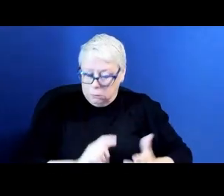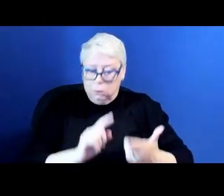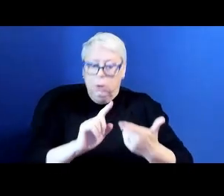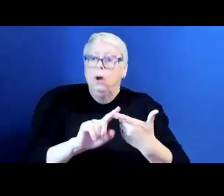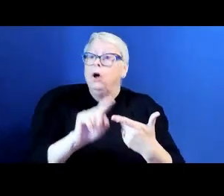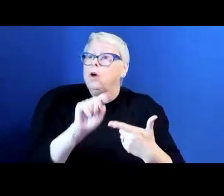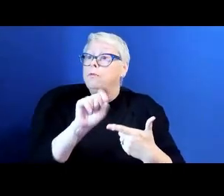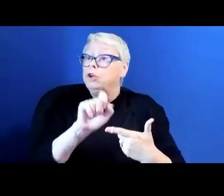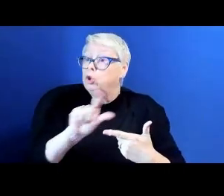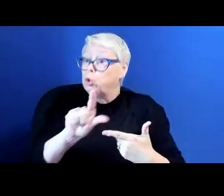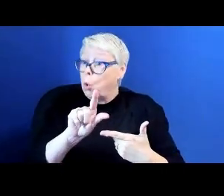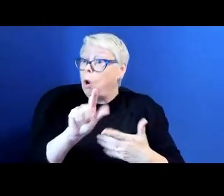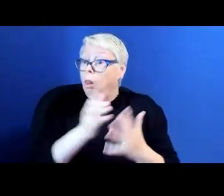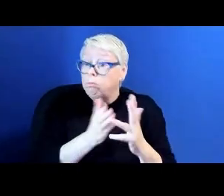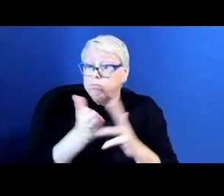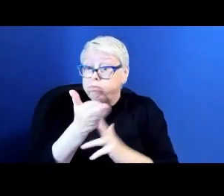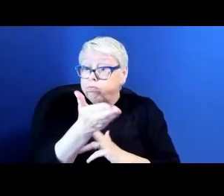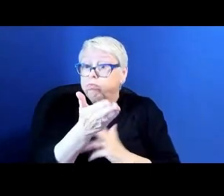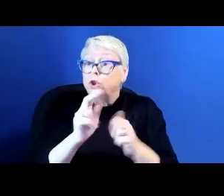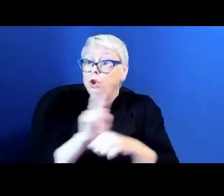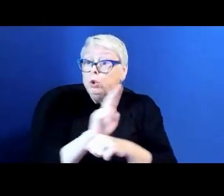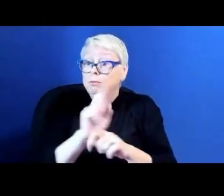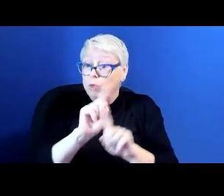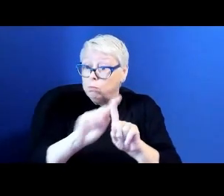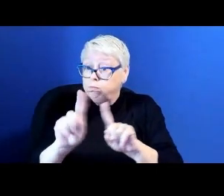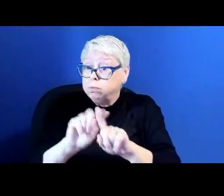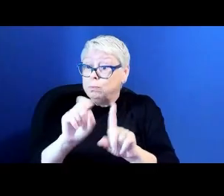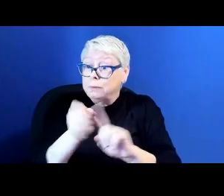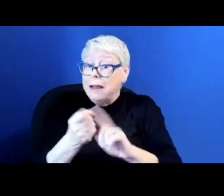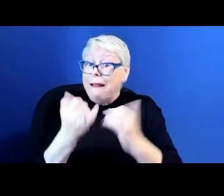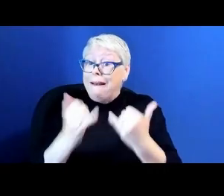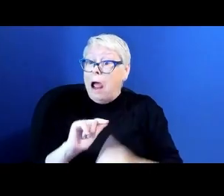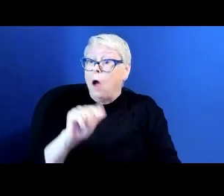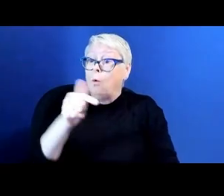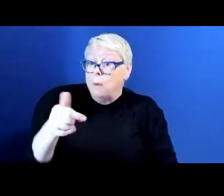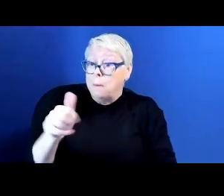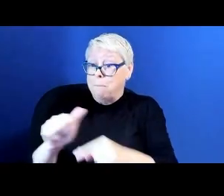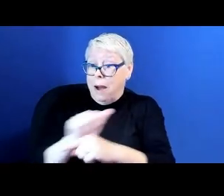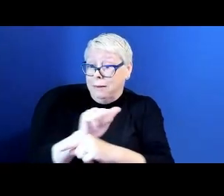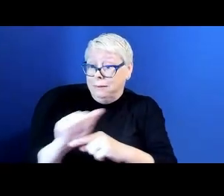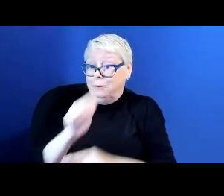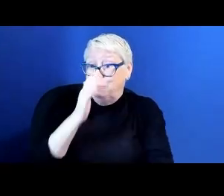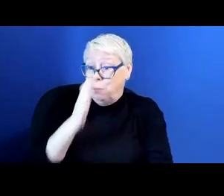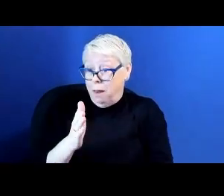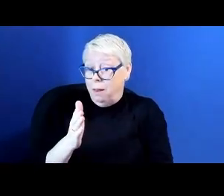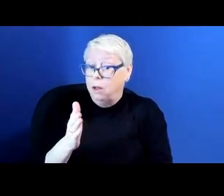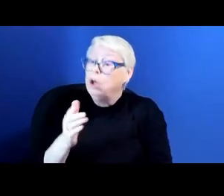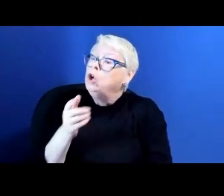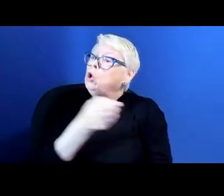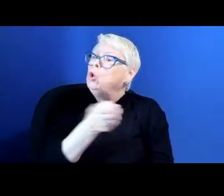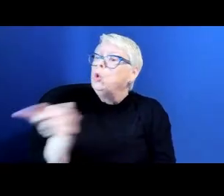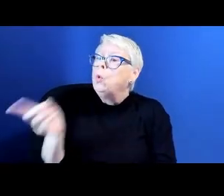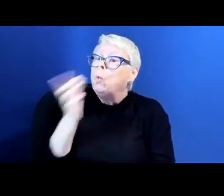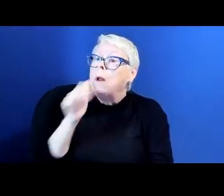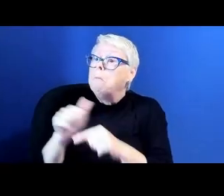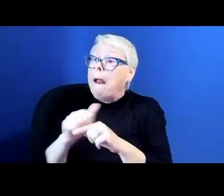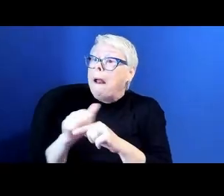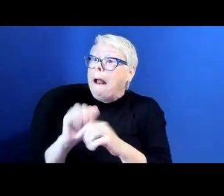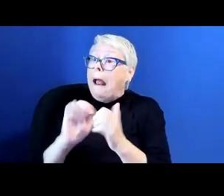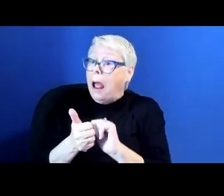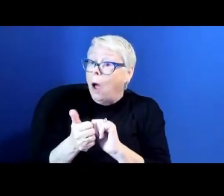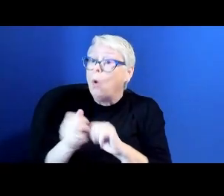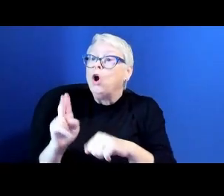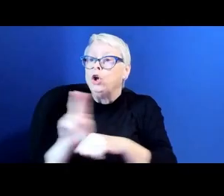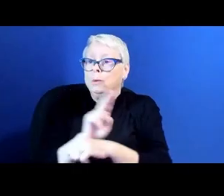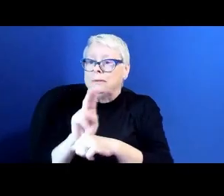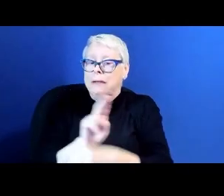in different situations. And now it's time for you to practice. For these activities, you will practice using the benefits